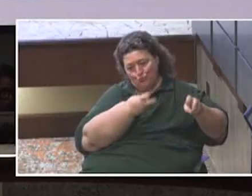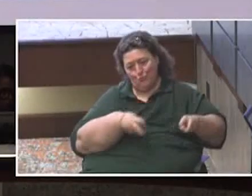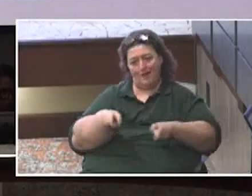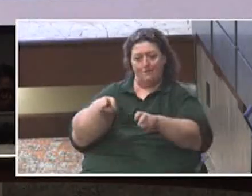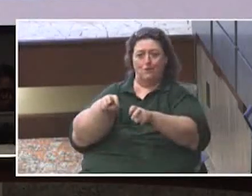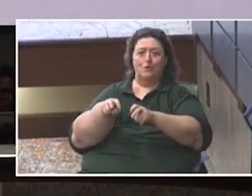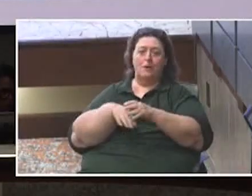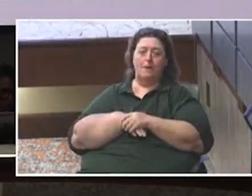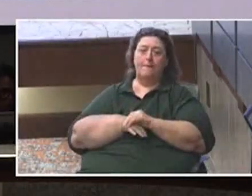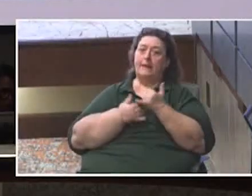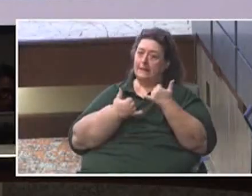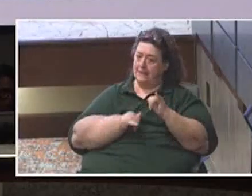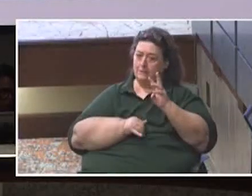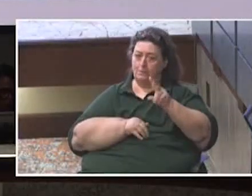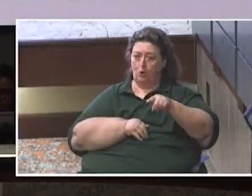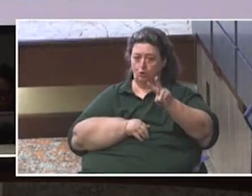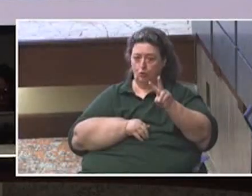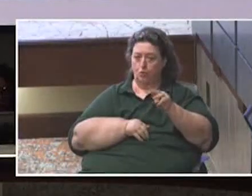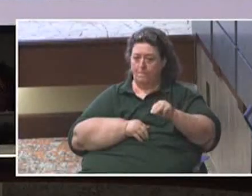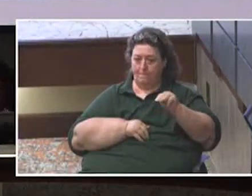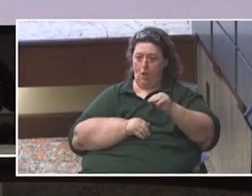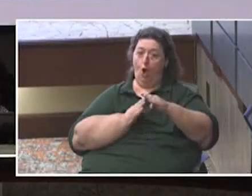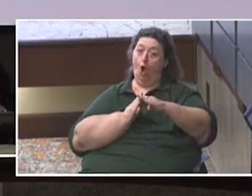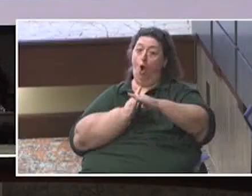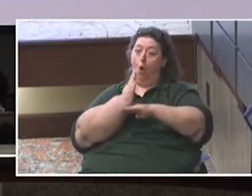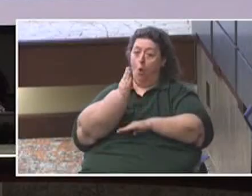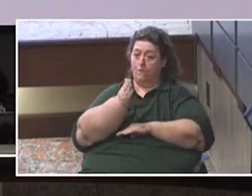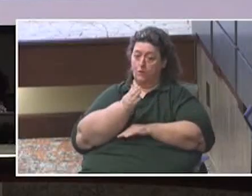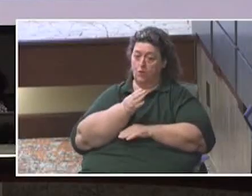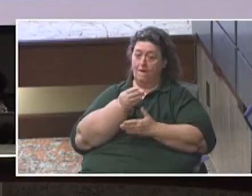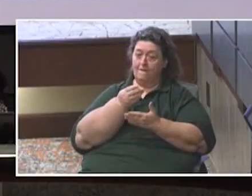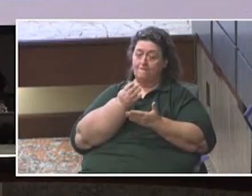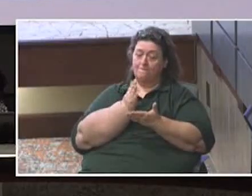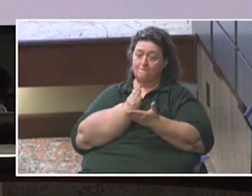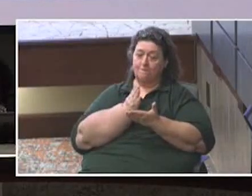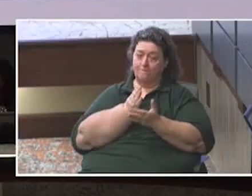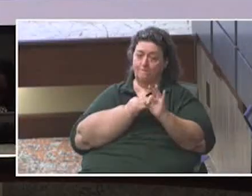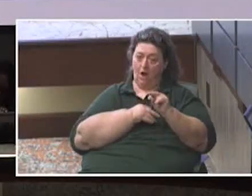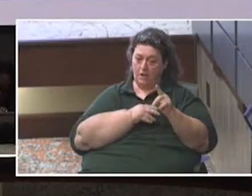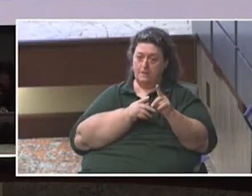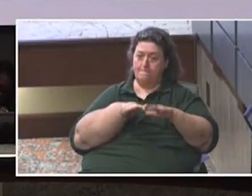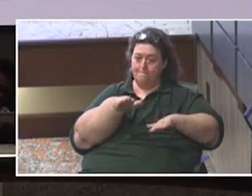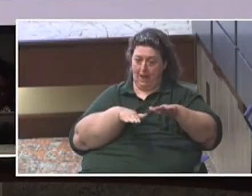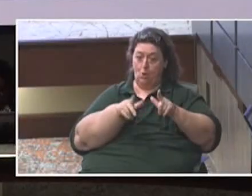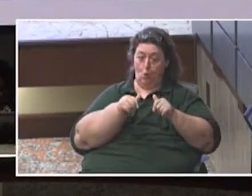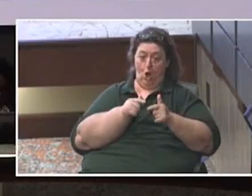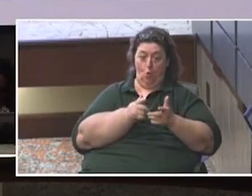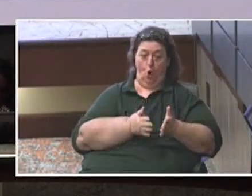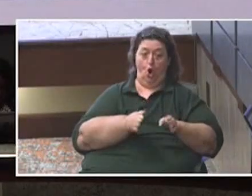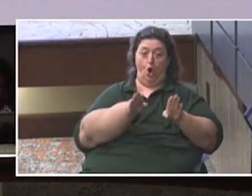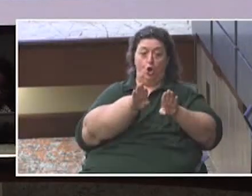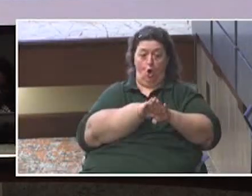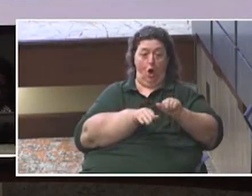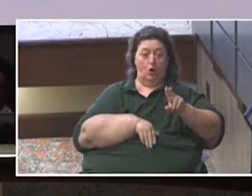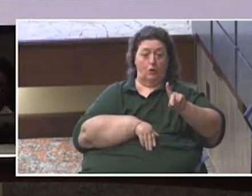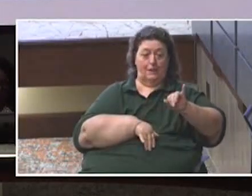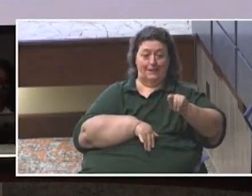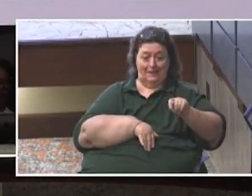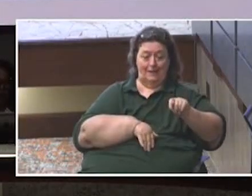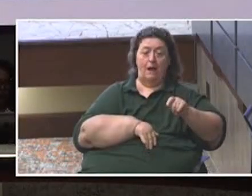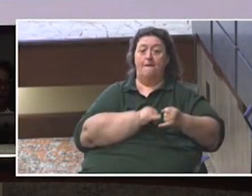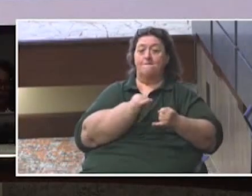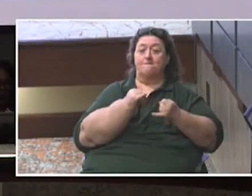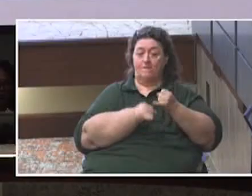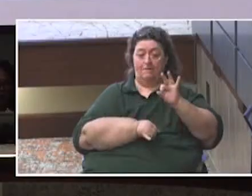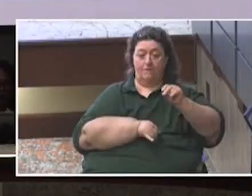there. We're still 6.2 million over in fund balance. When we close out the audit and have the final